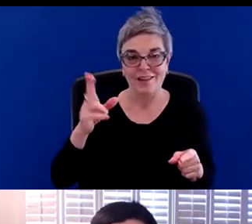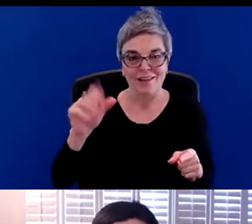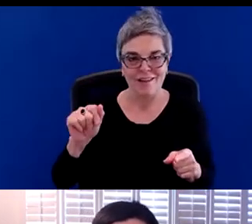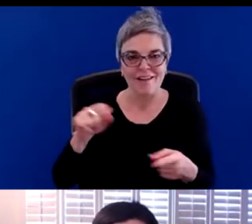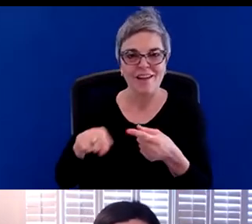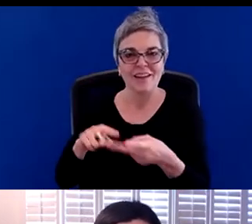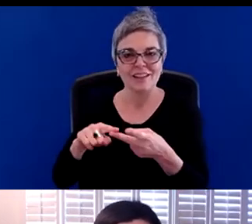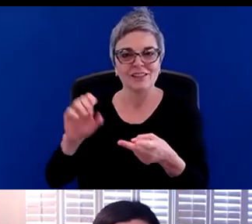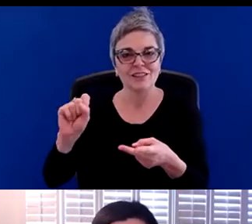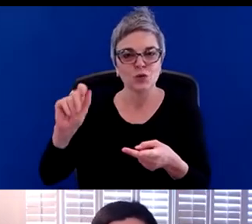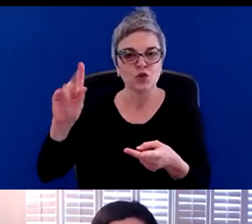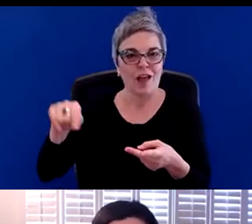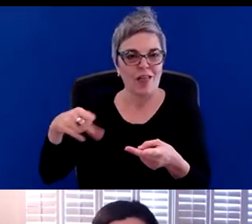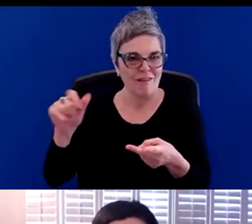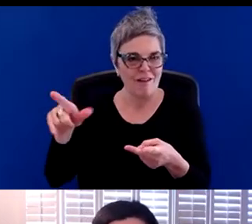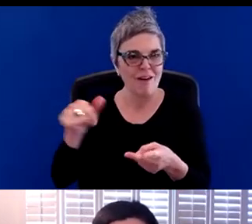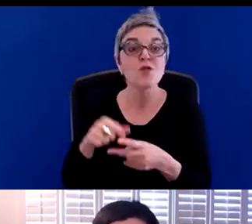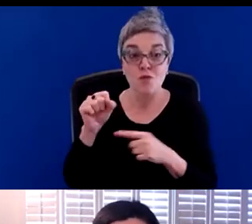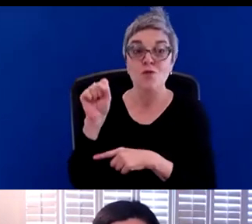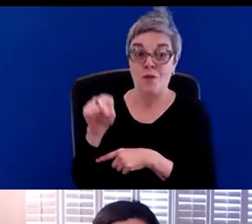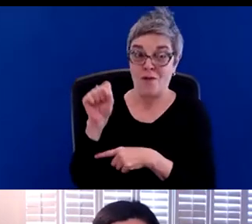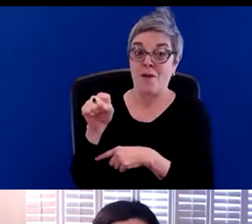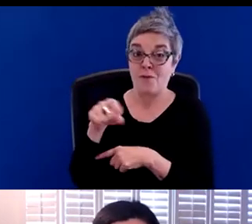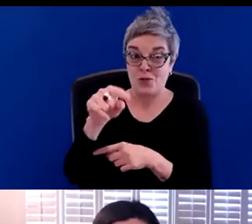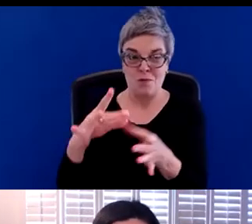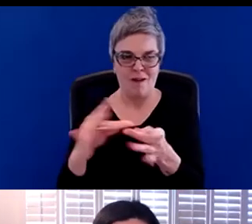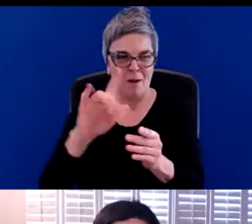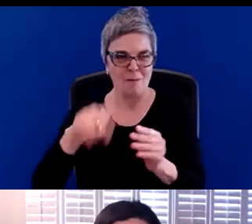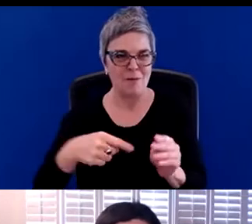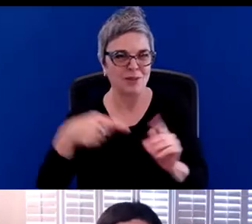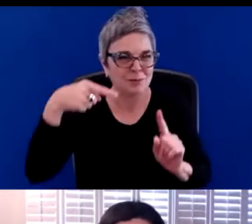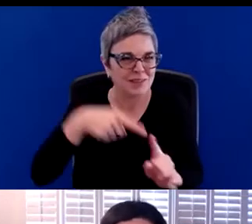and address that question. Sujatha, you go.